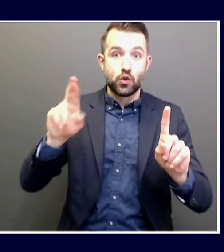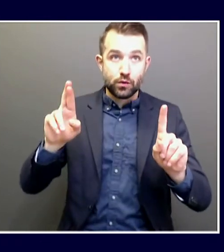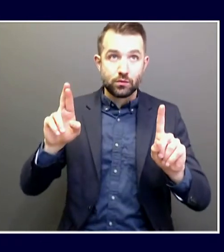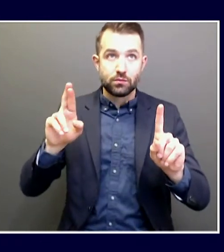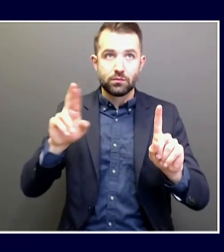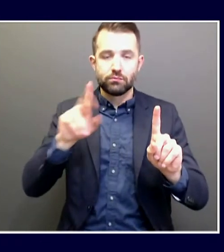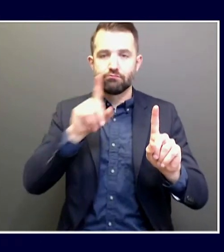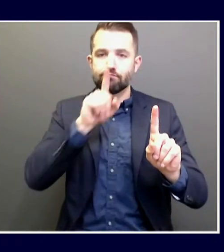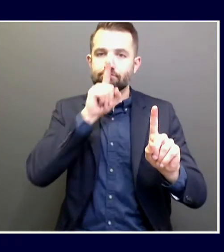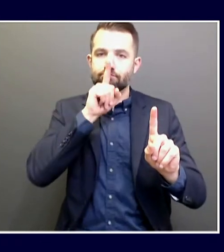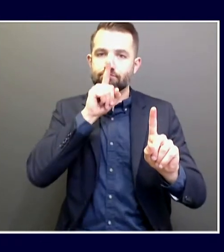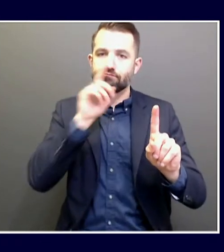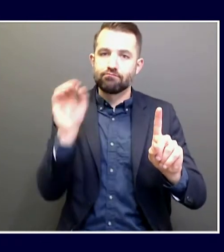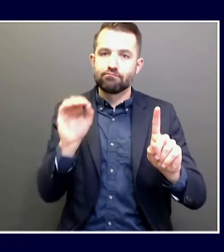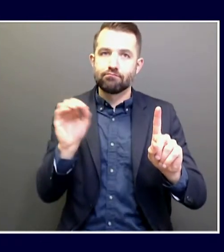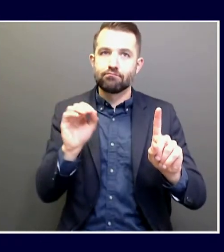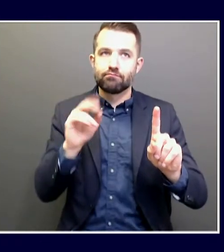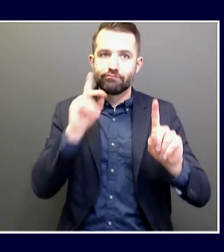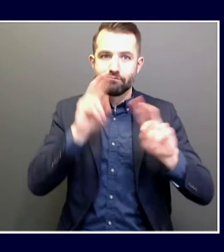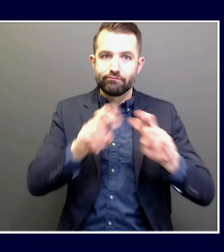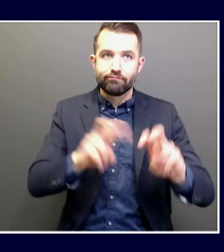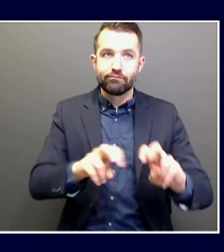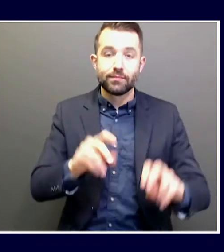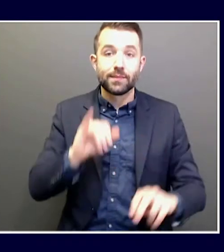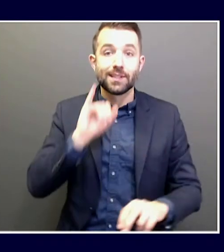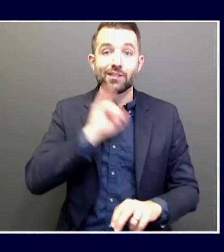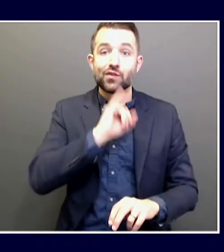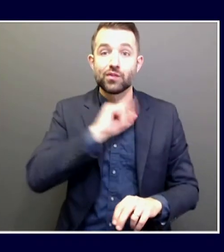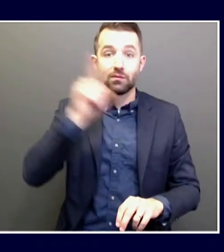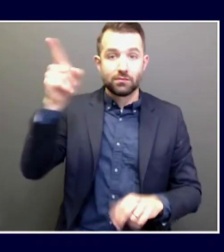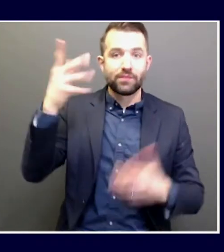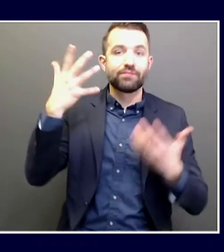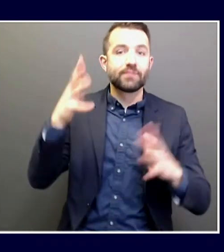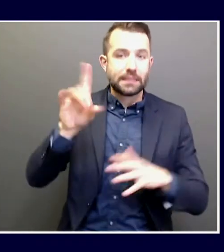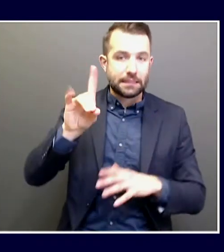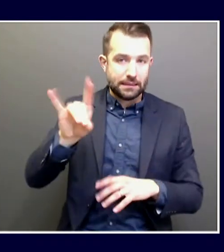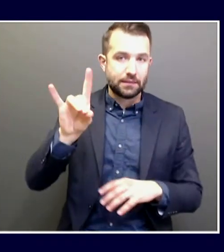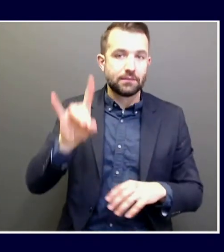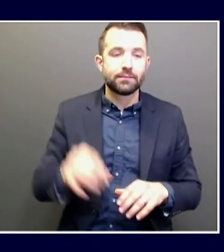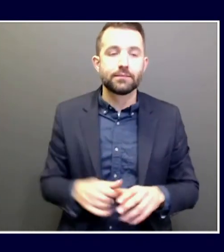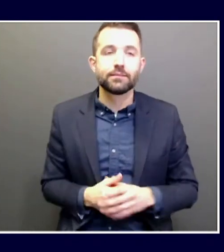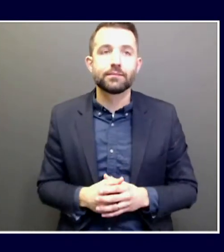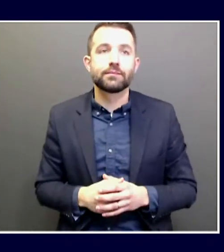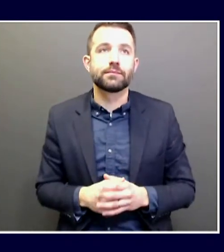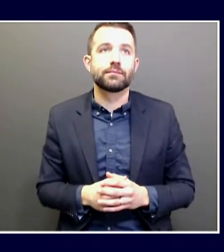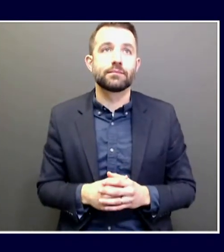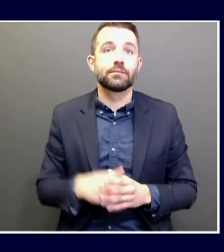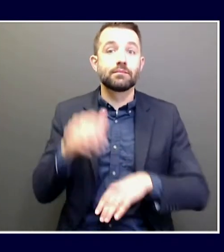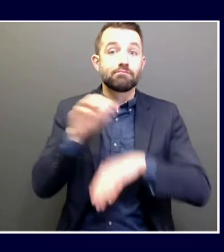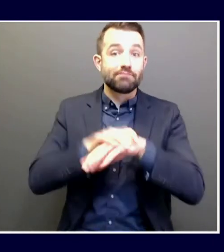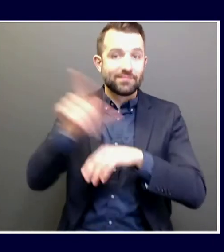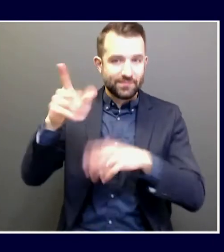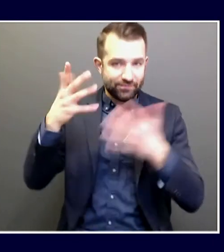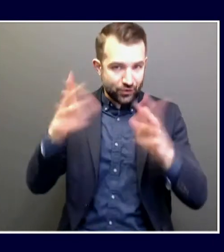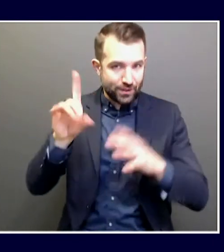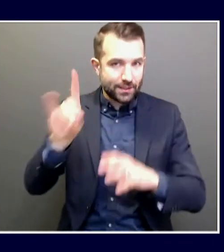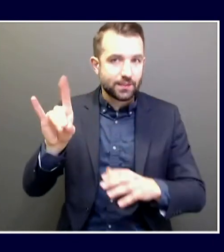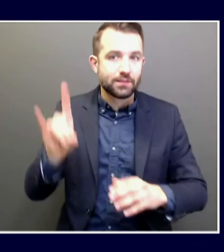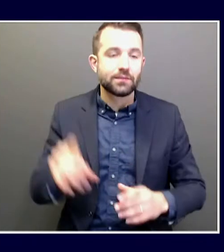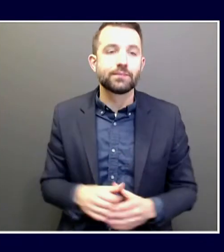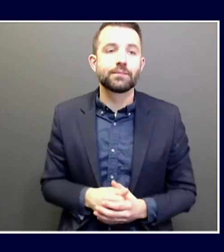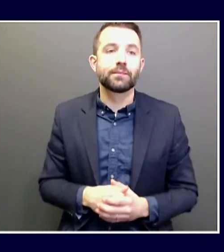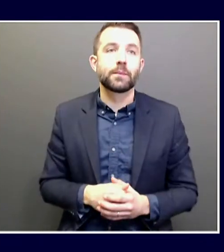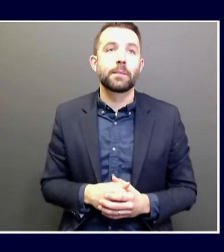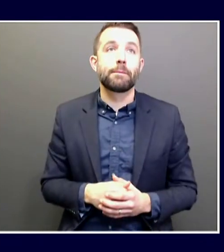the UK and Israel have done to look at the difference between being fully vaccinated and getting hospitalized